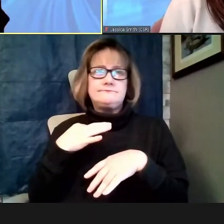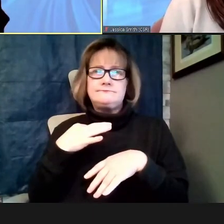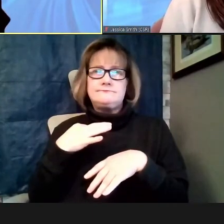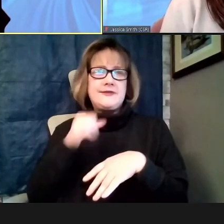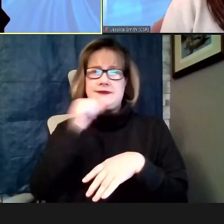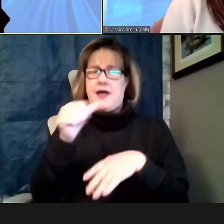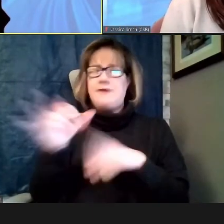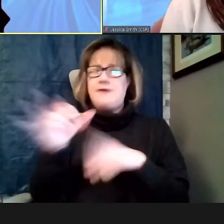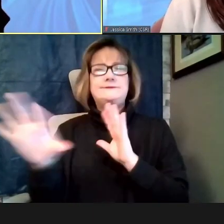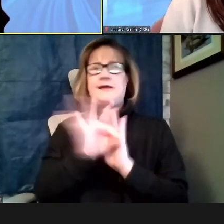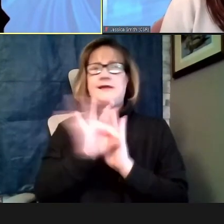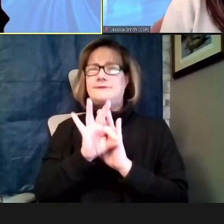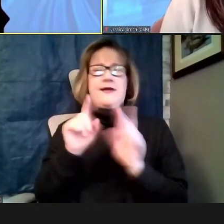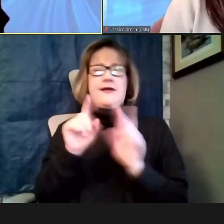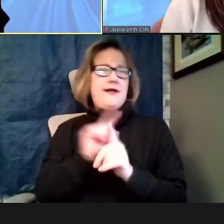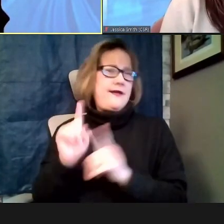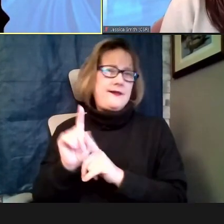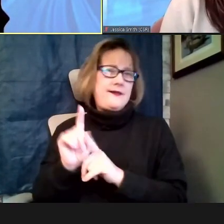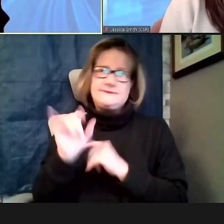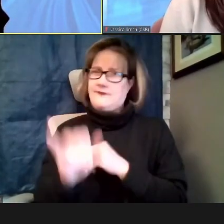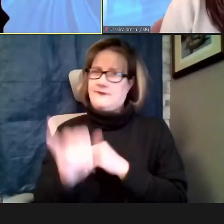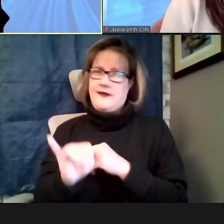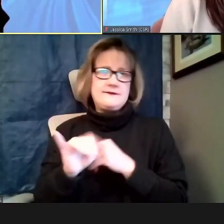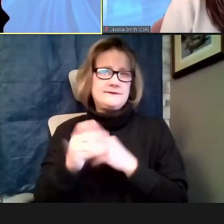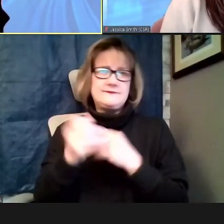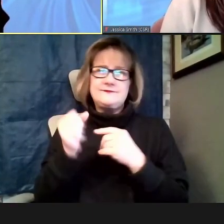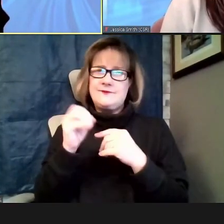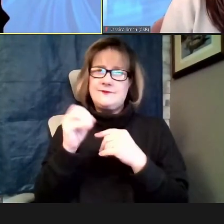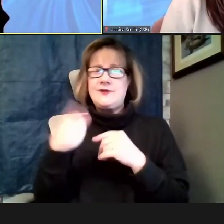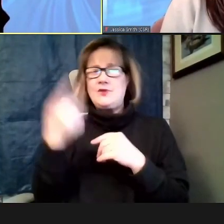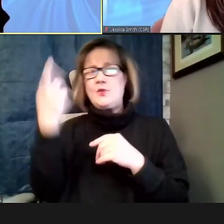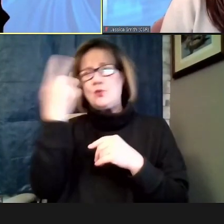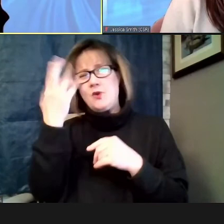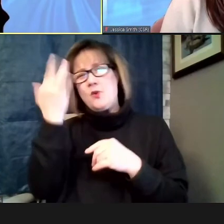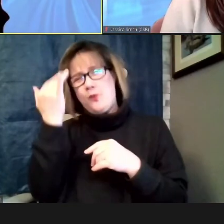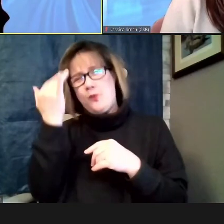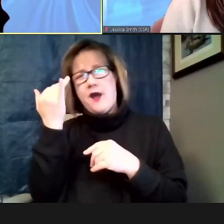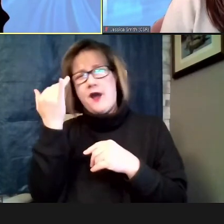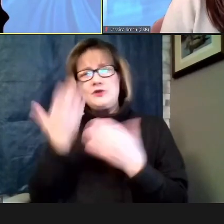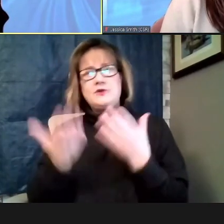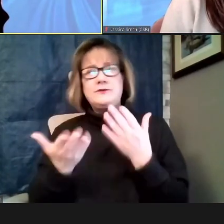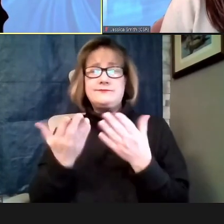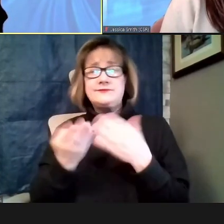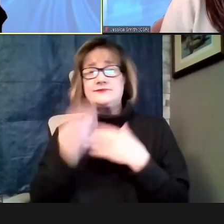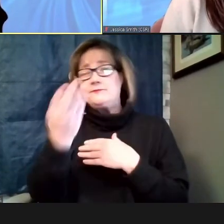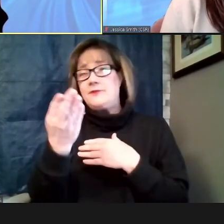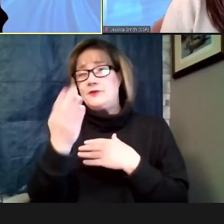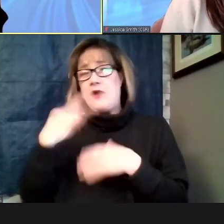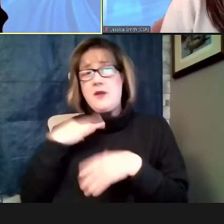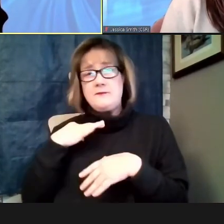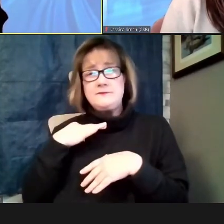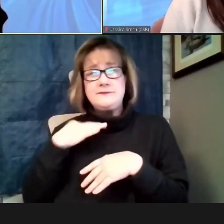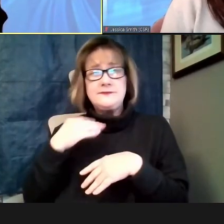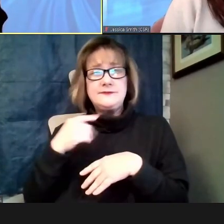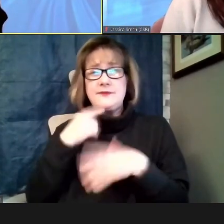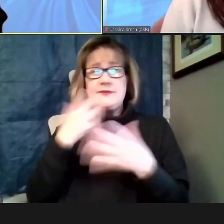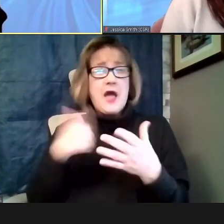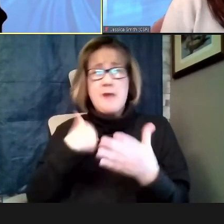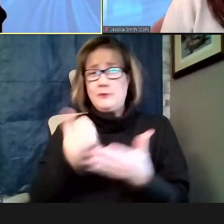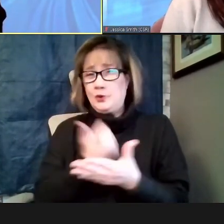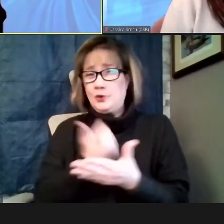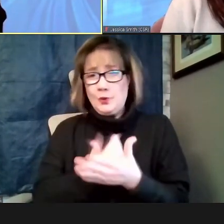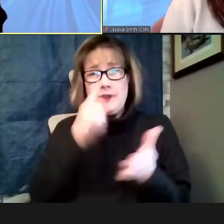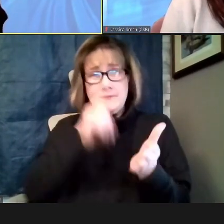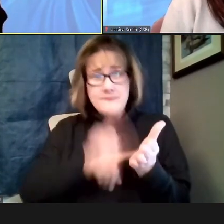designated as that status. So that's another reason why you may submit your application and be like, I'm a new investigator in ESI